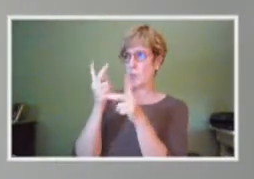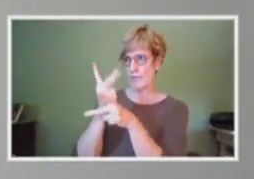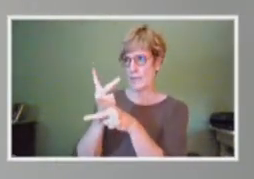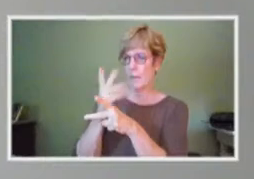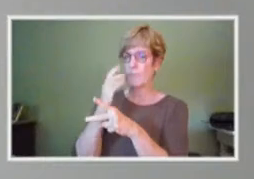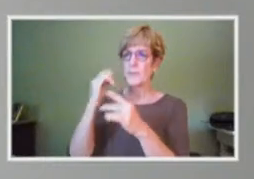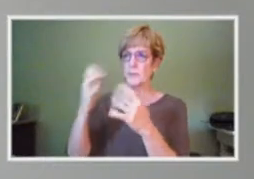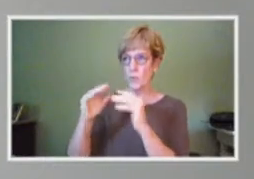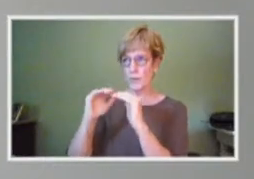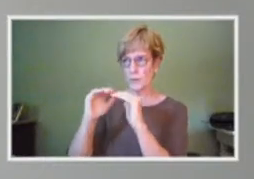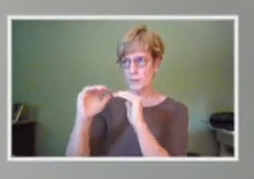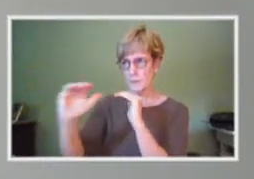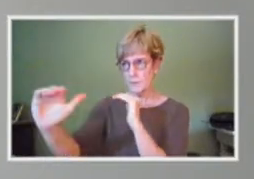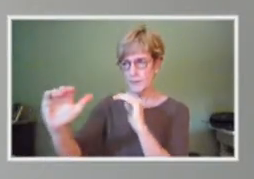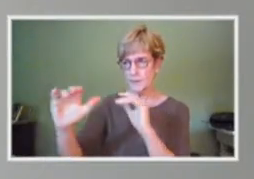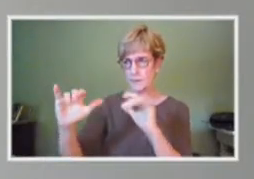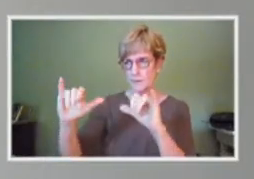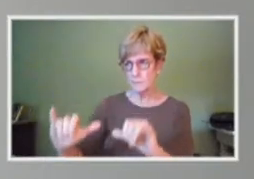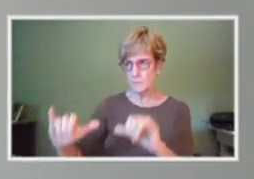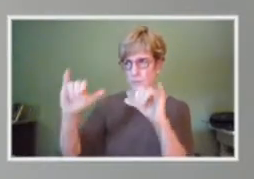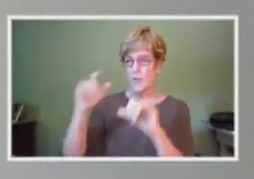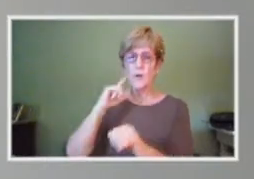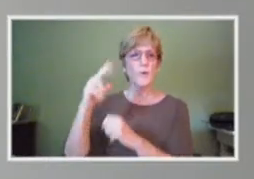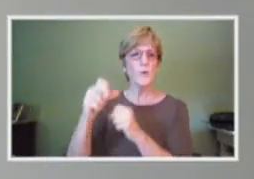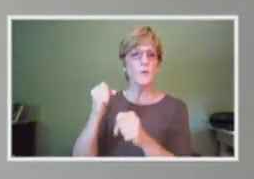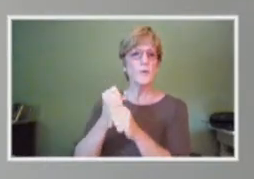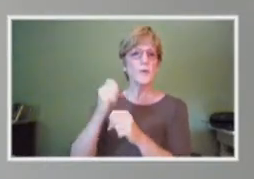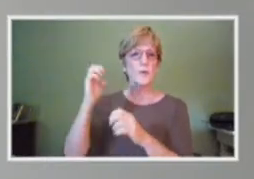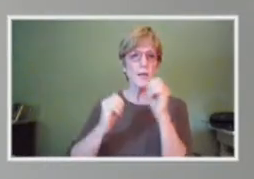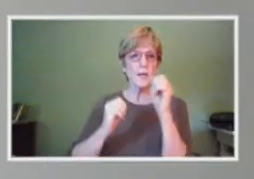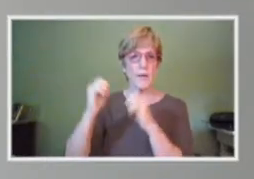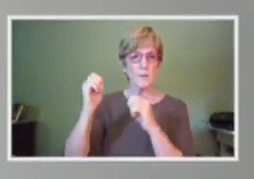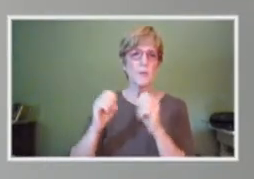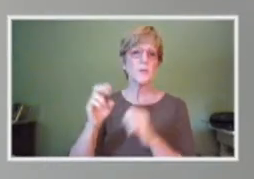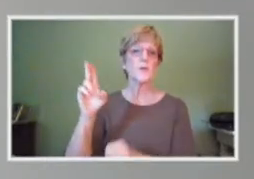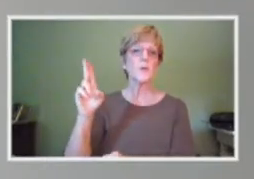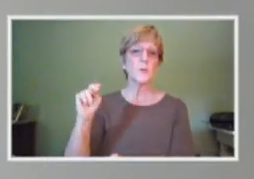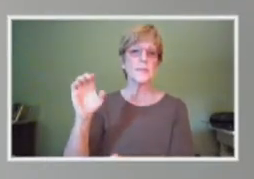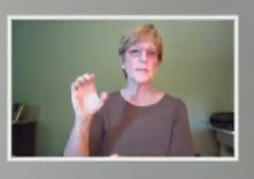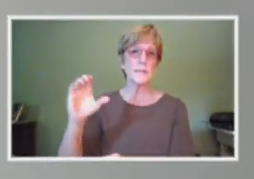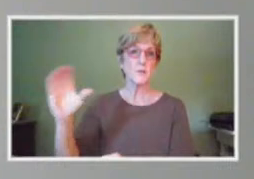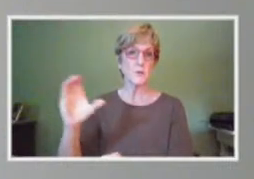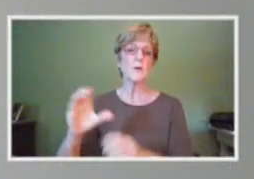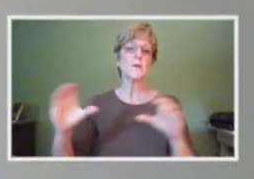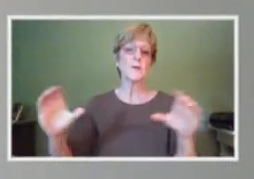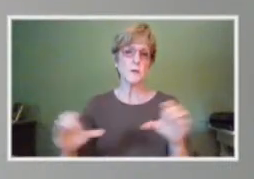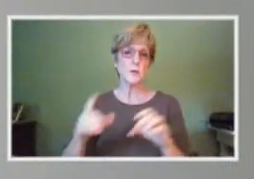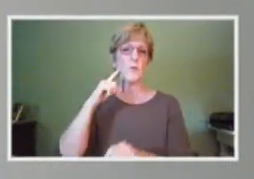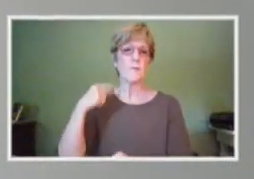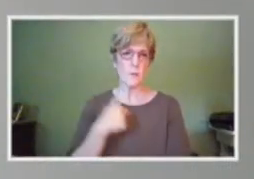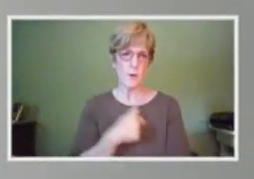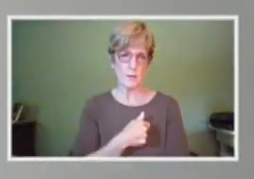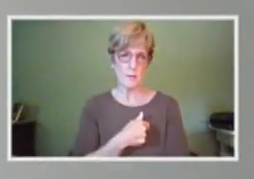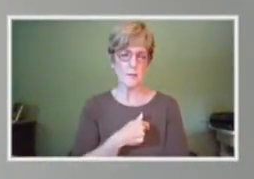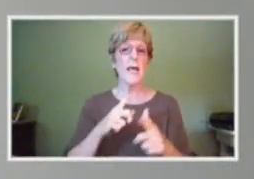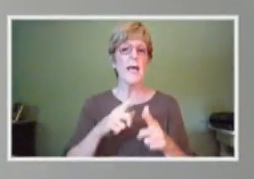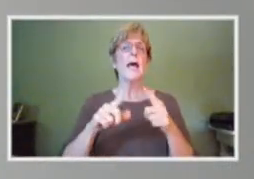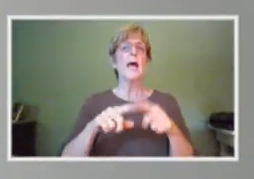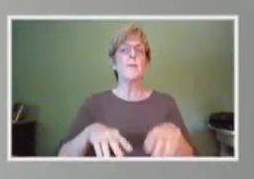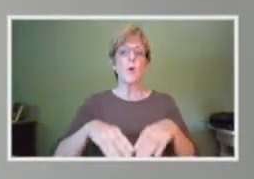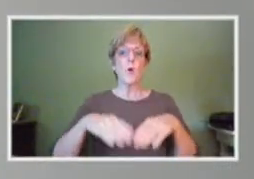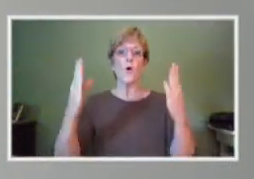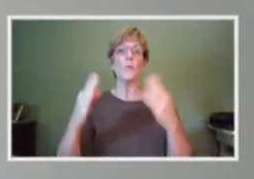for the beginning of the three-year evaluation that UNC Charlotte would be undertaking for us. But we will open all three sites